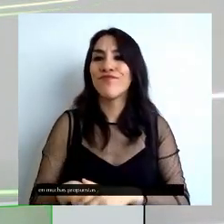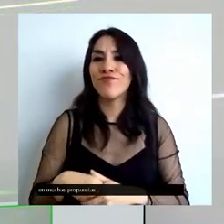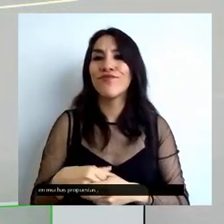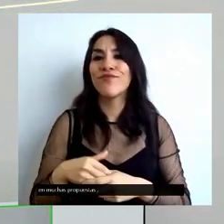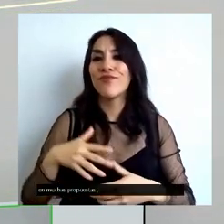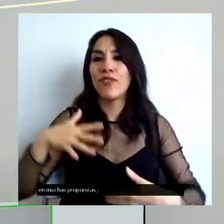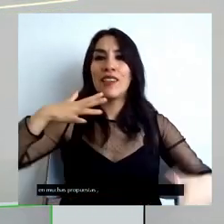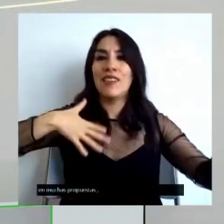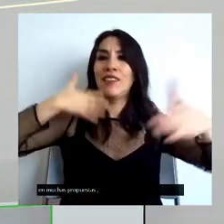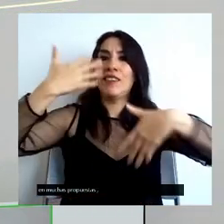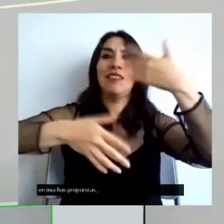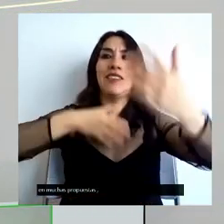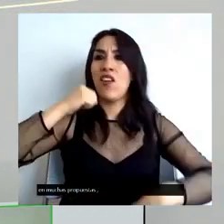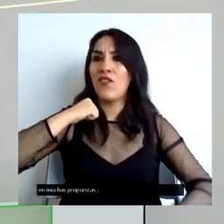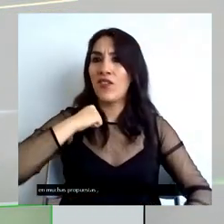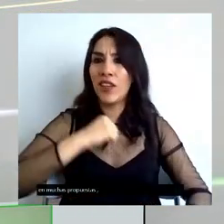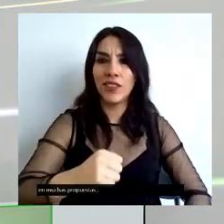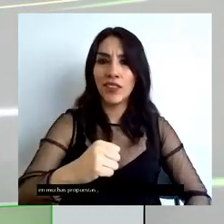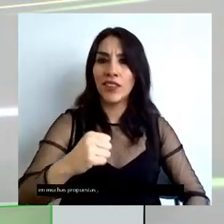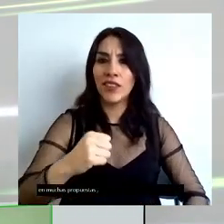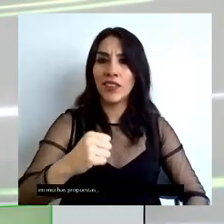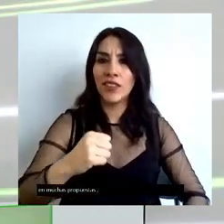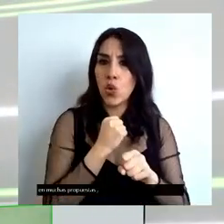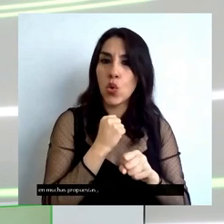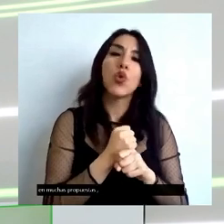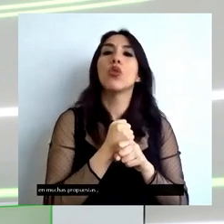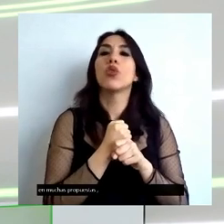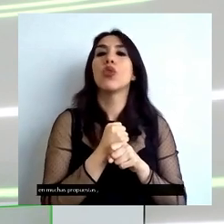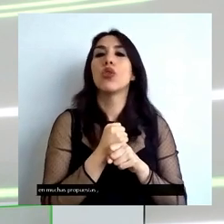the importance of working intensely